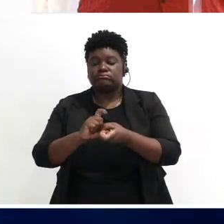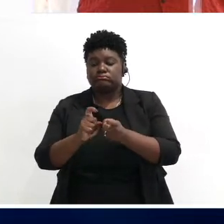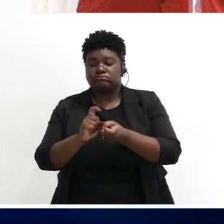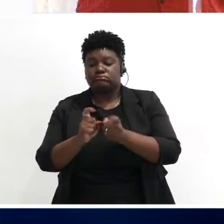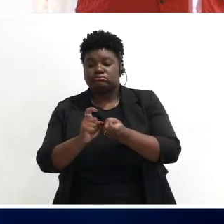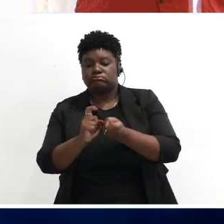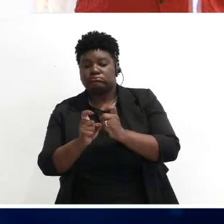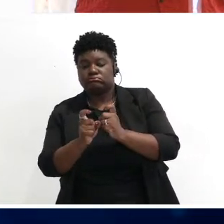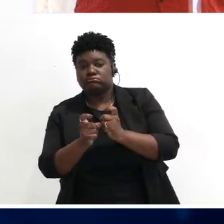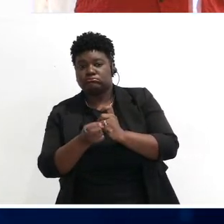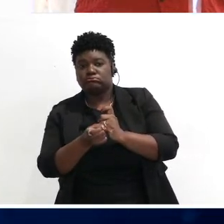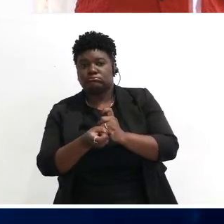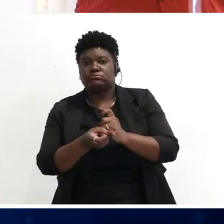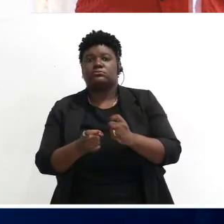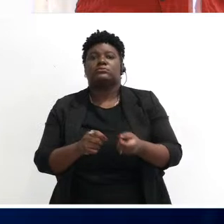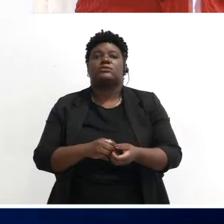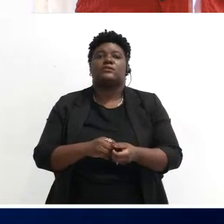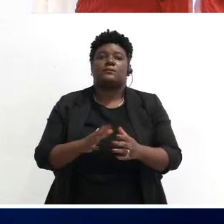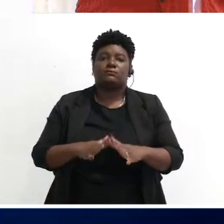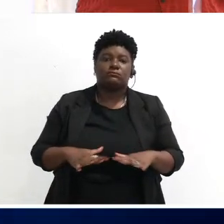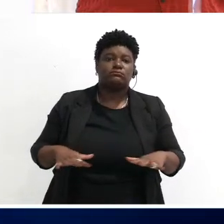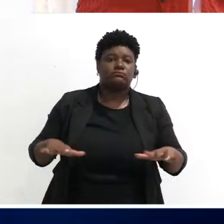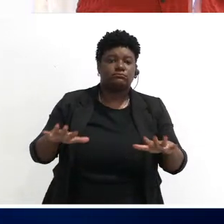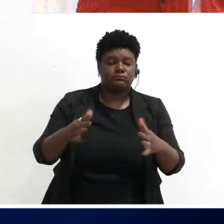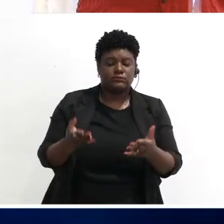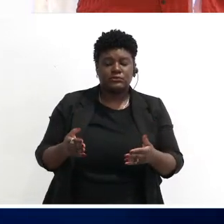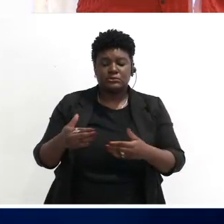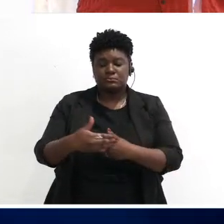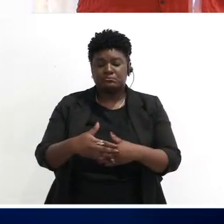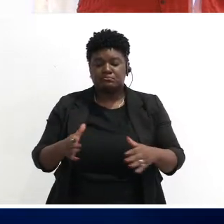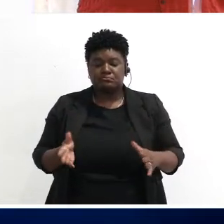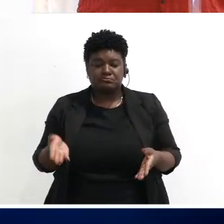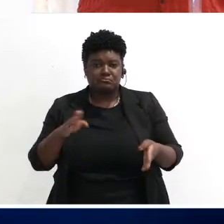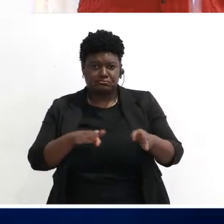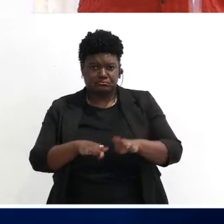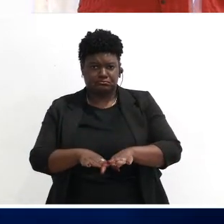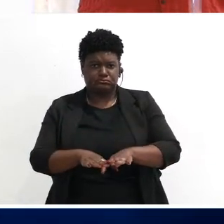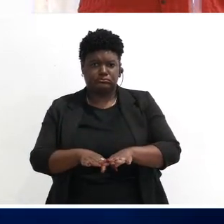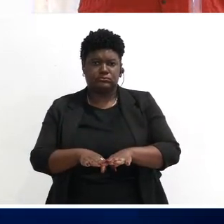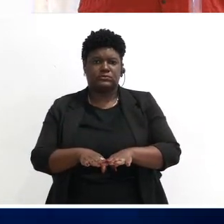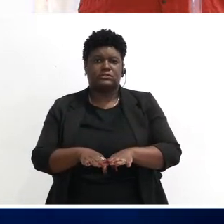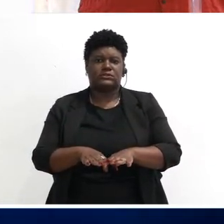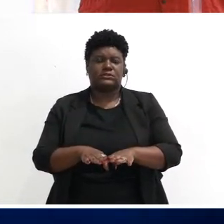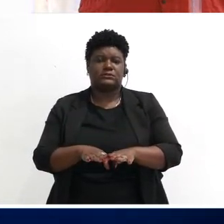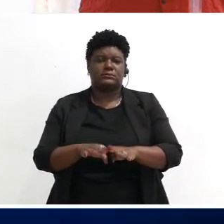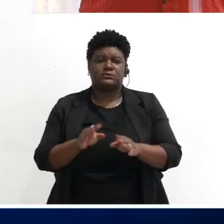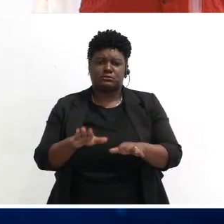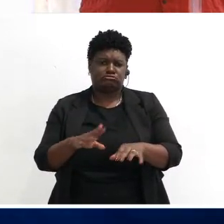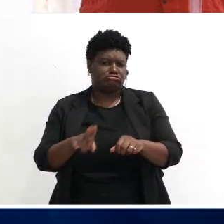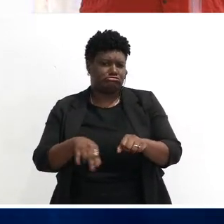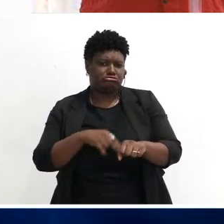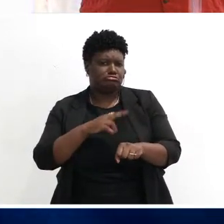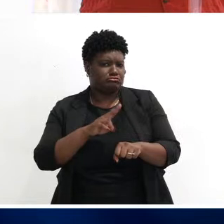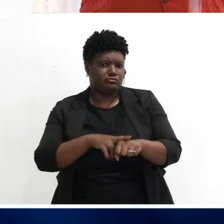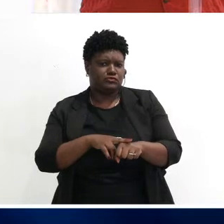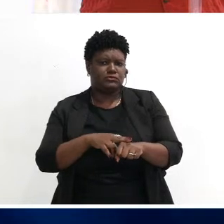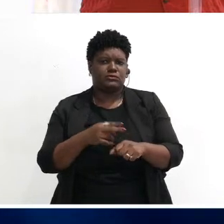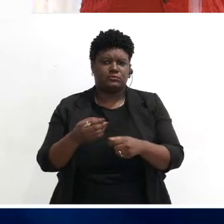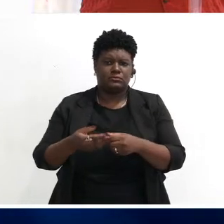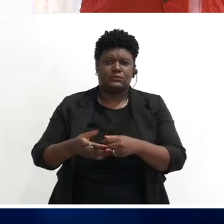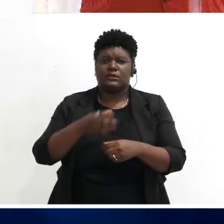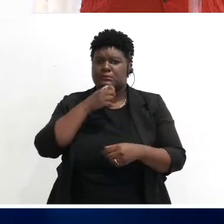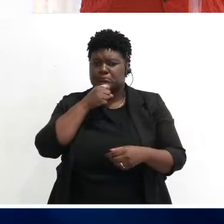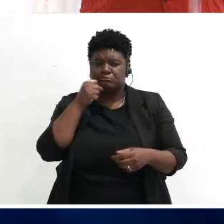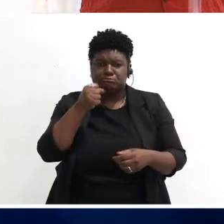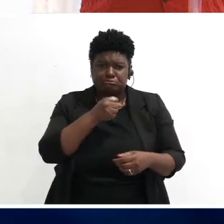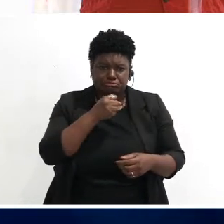a packaging area that was mostly kind of traditional and old style packages to advanced packages really taking